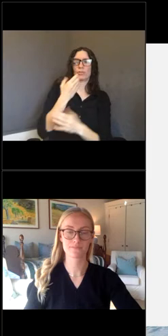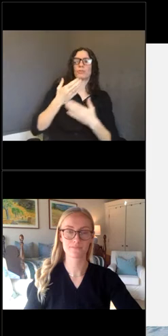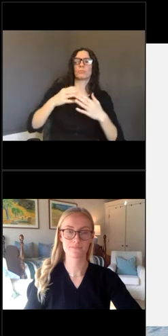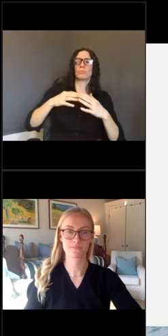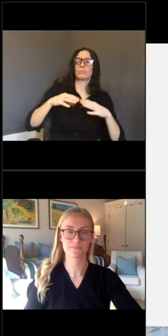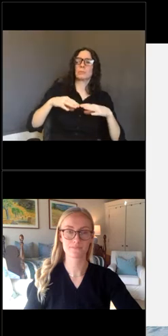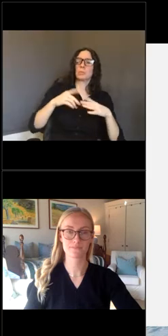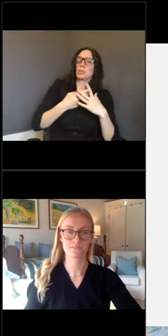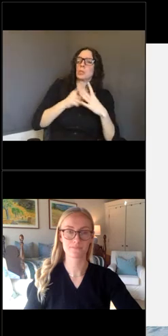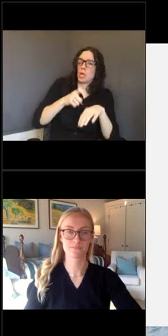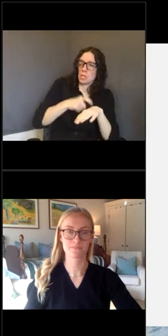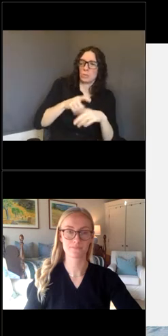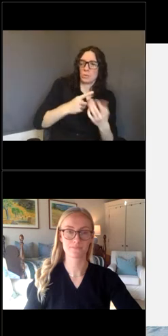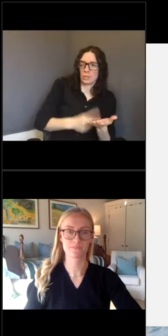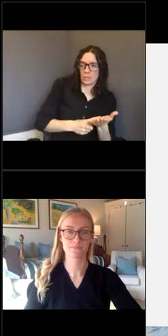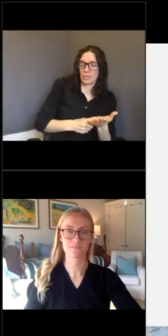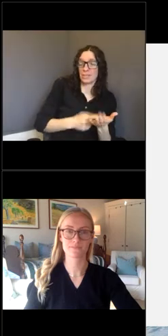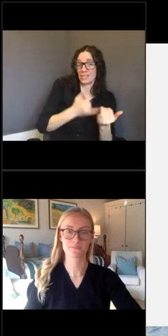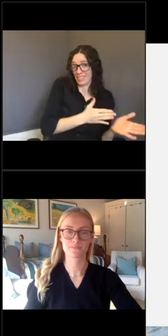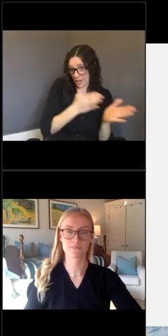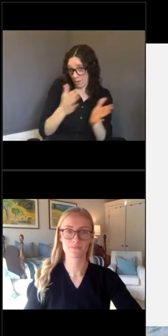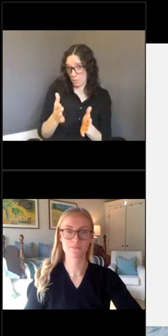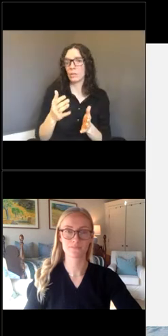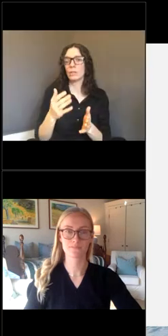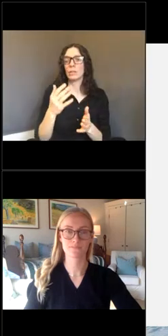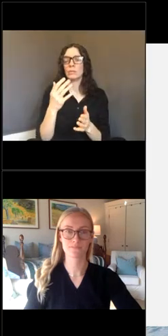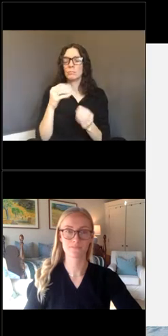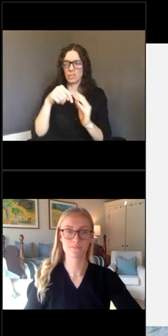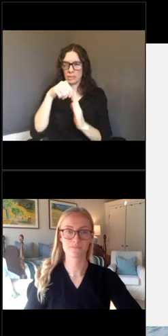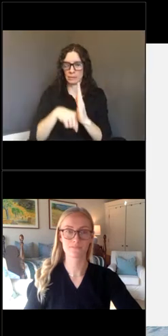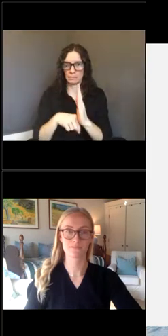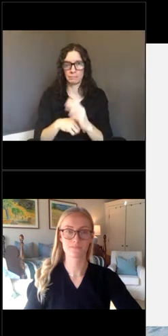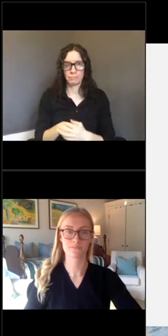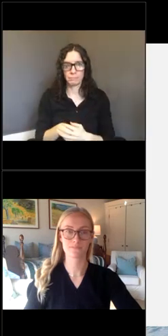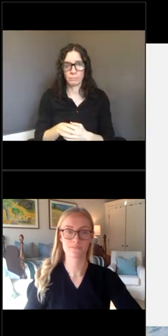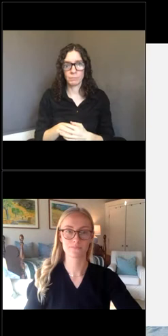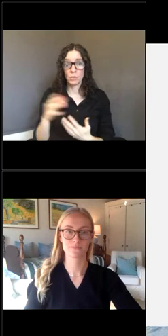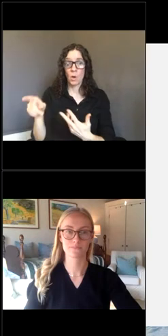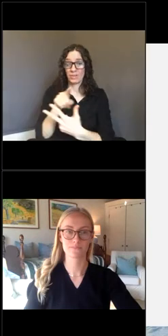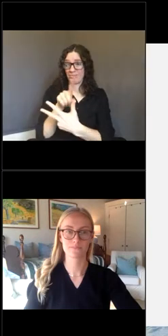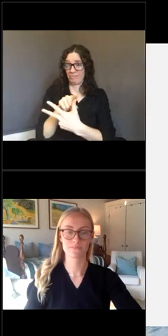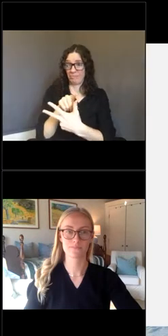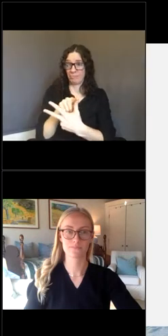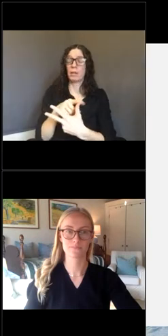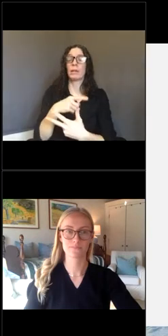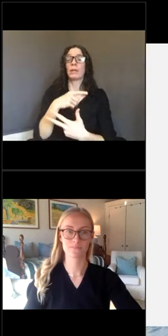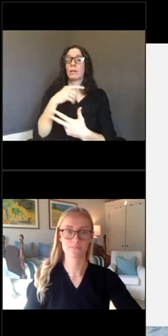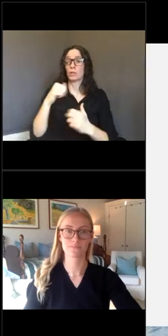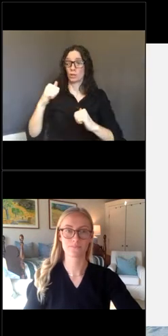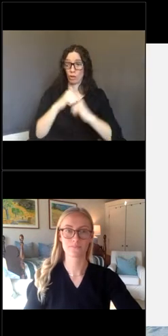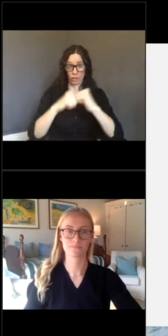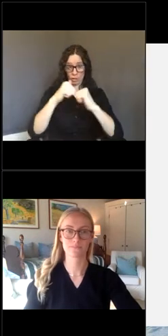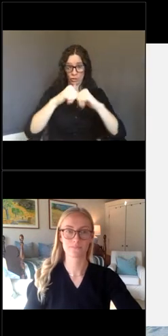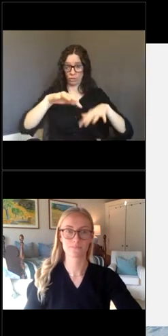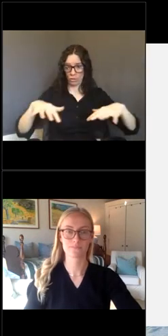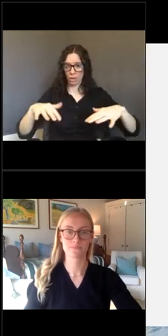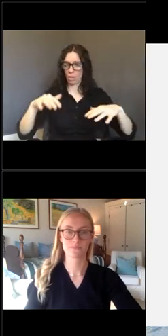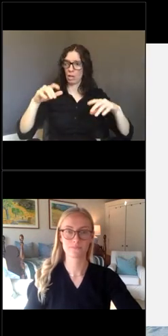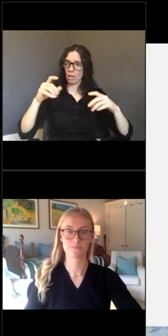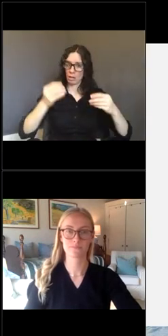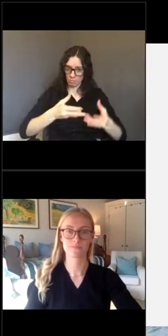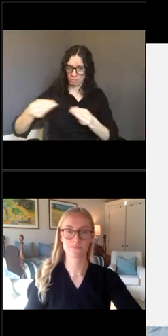and structural functions, and we're talking about how to keep